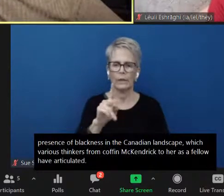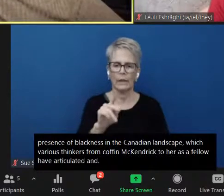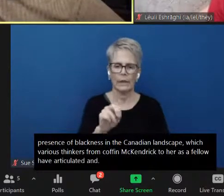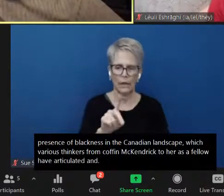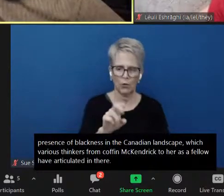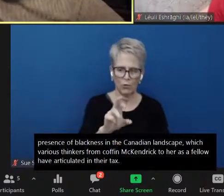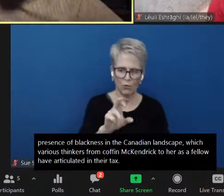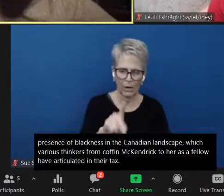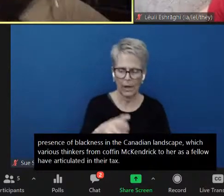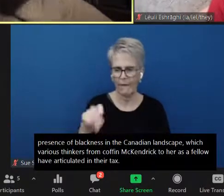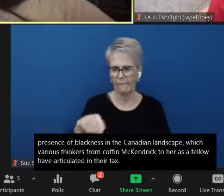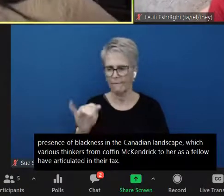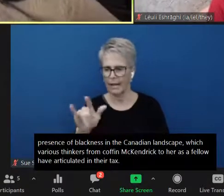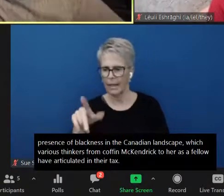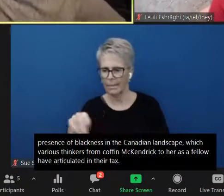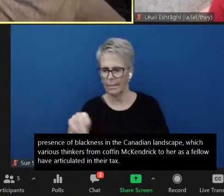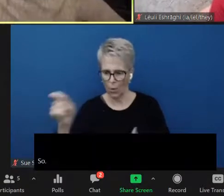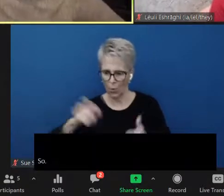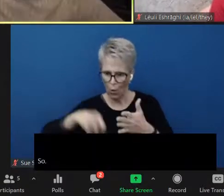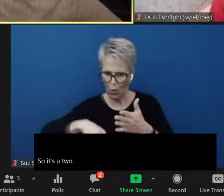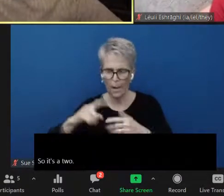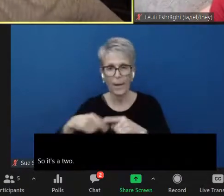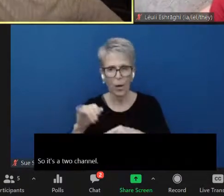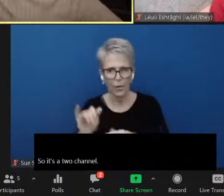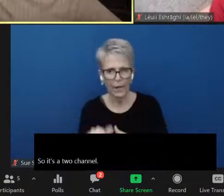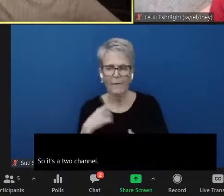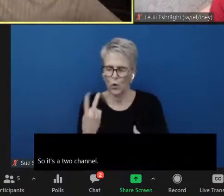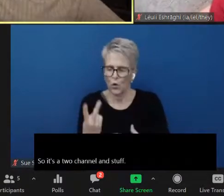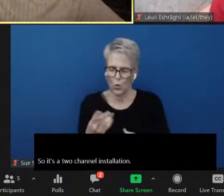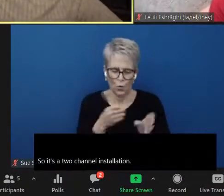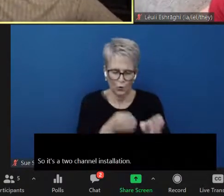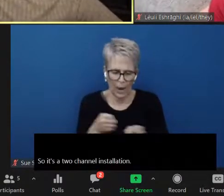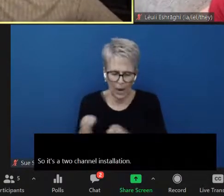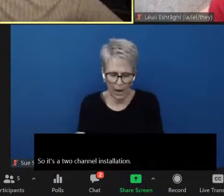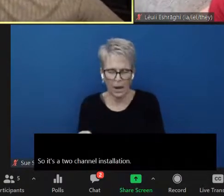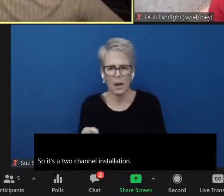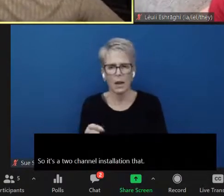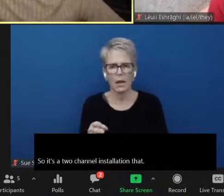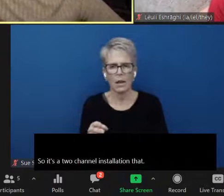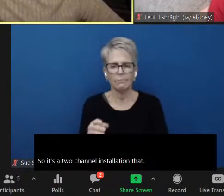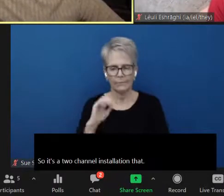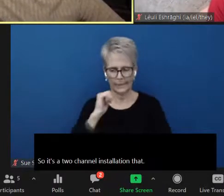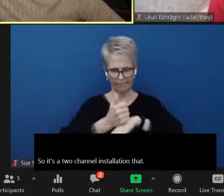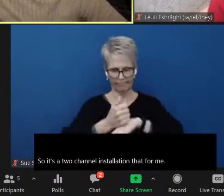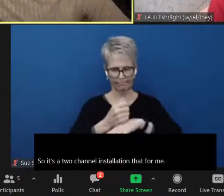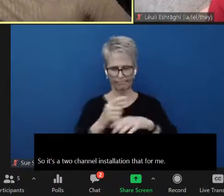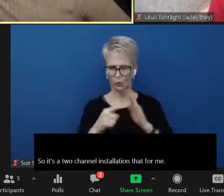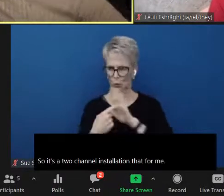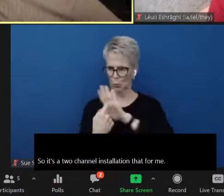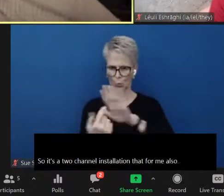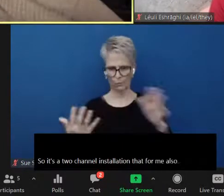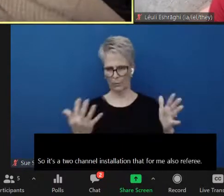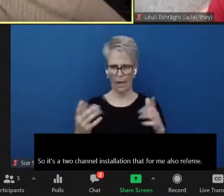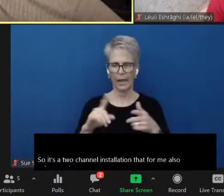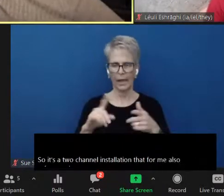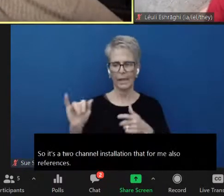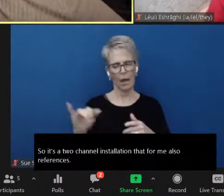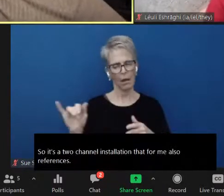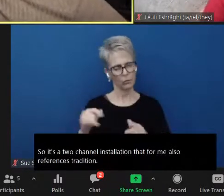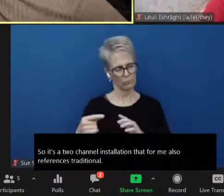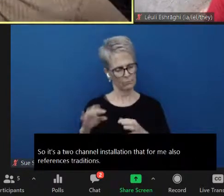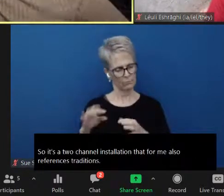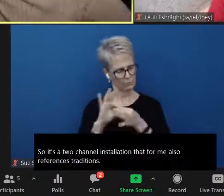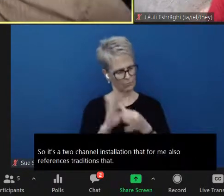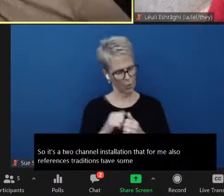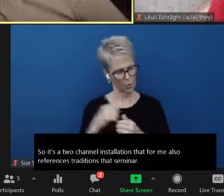in their texts. So it's a two-channel installation that, for me, also references